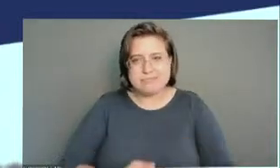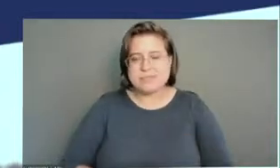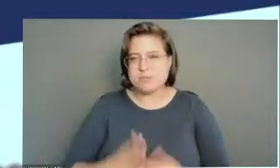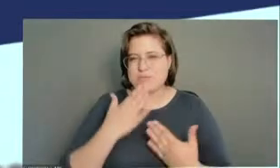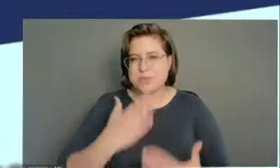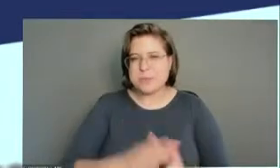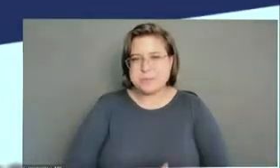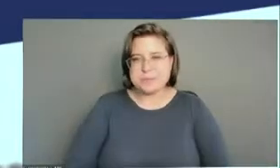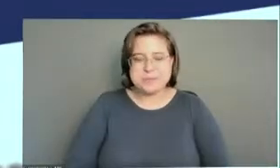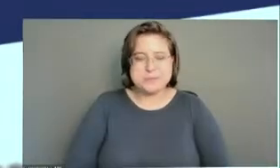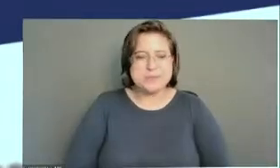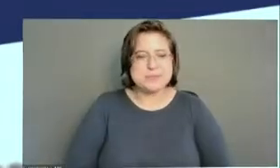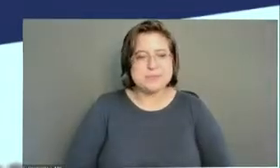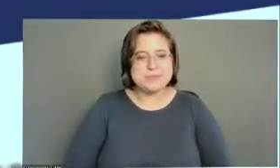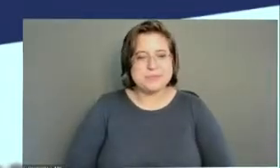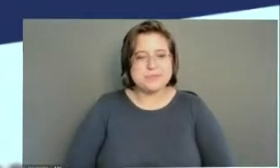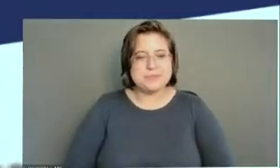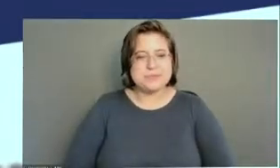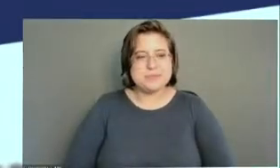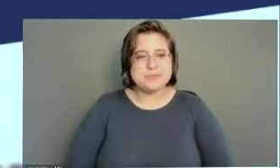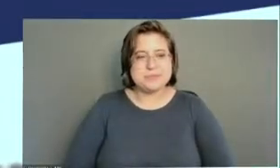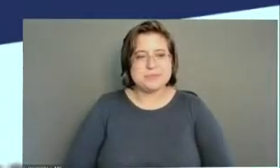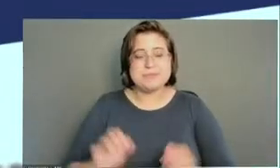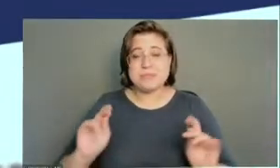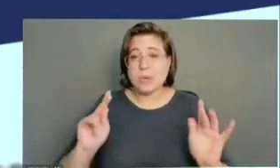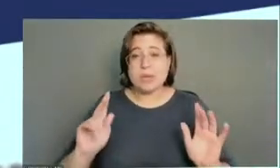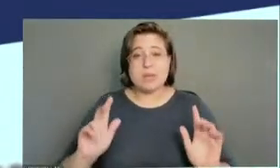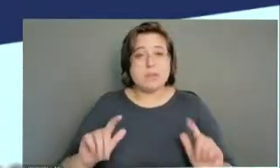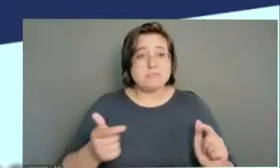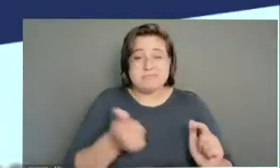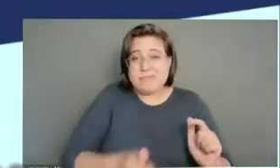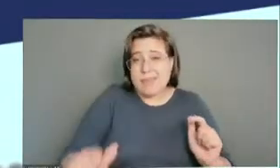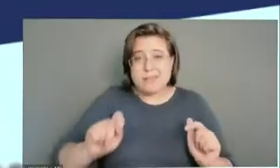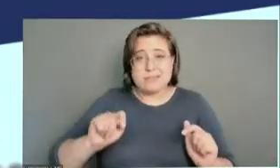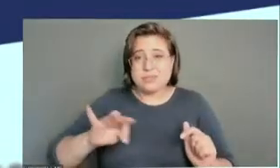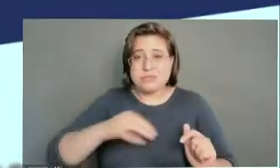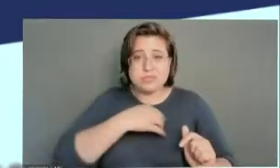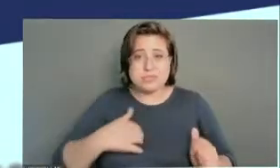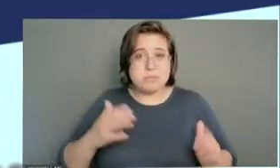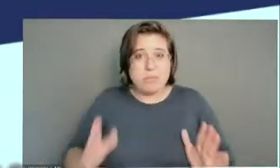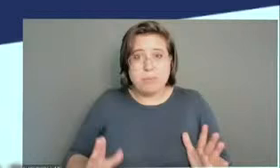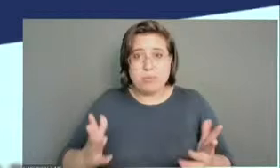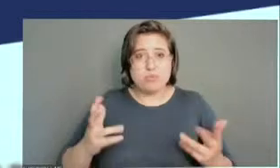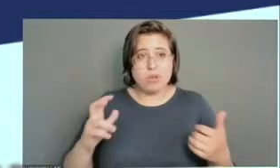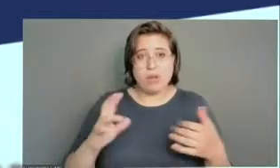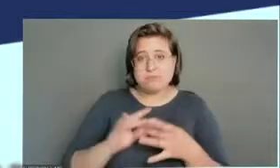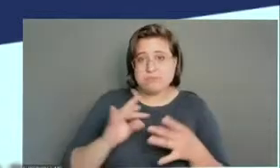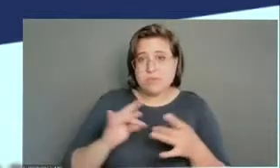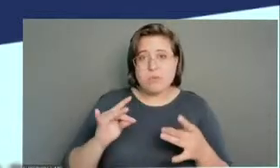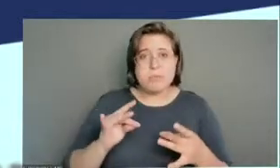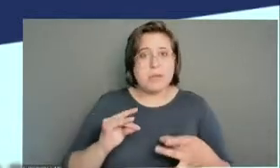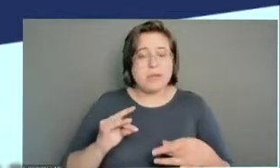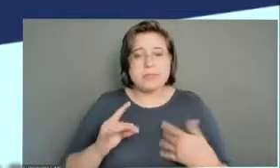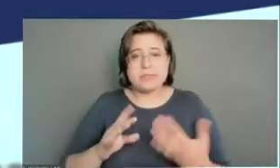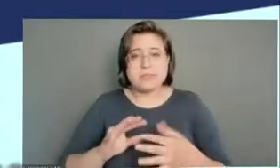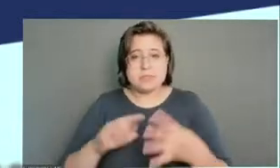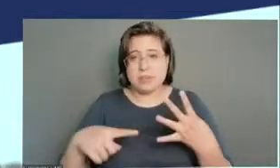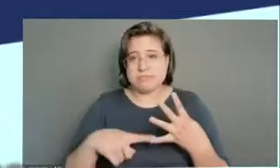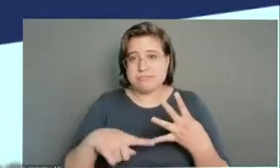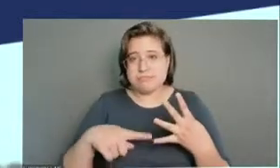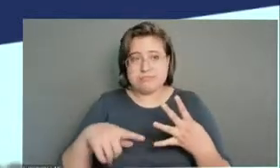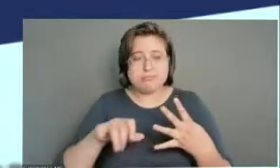much. The floor is open to any task force members who would like to comment on the slate of